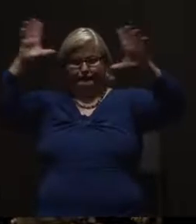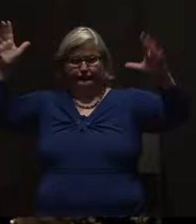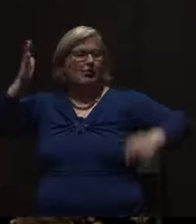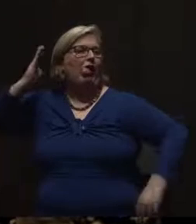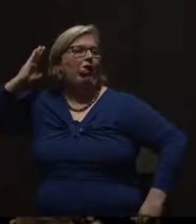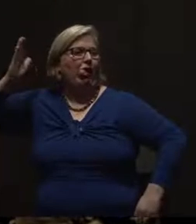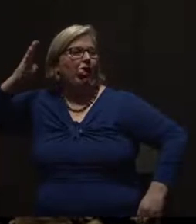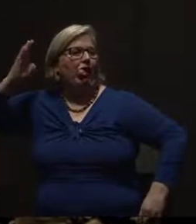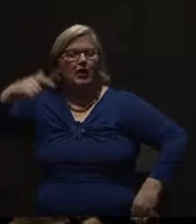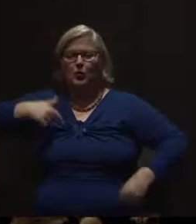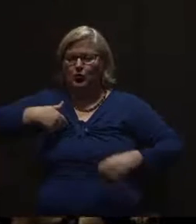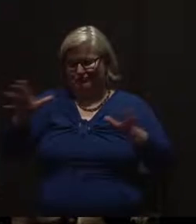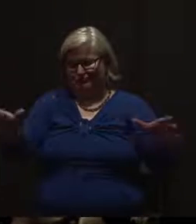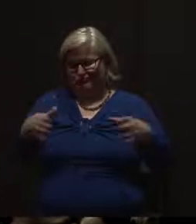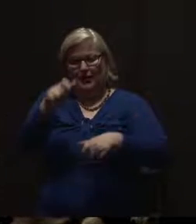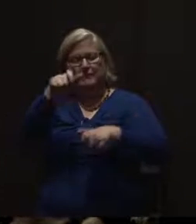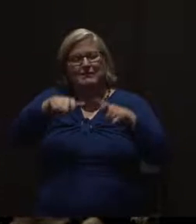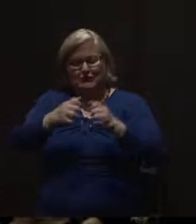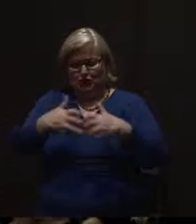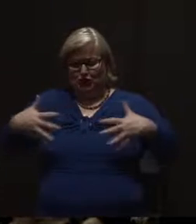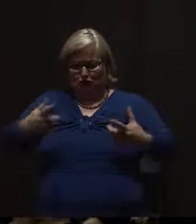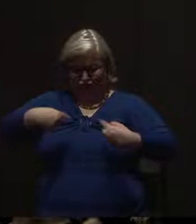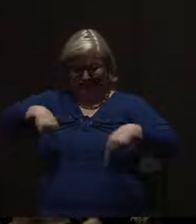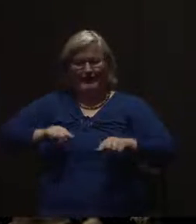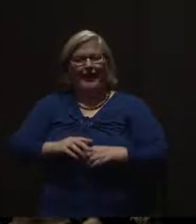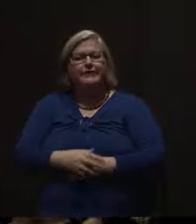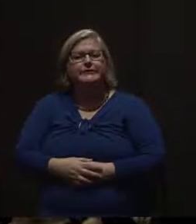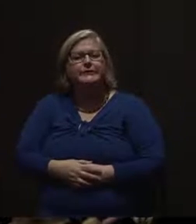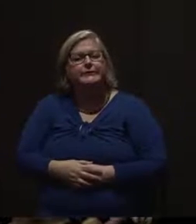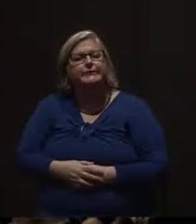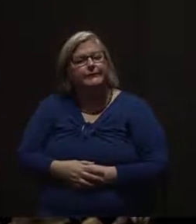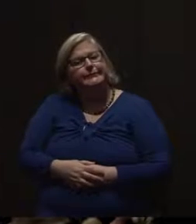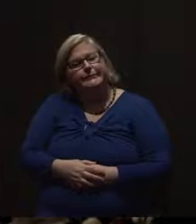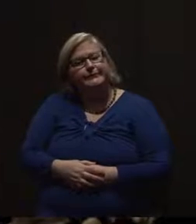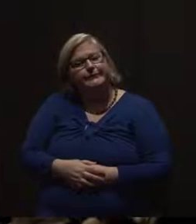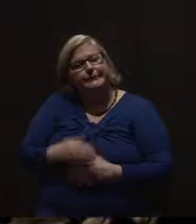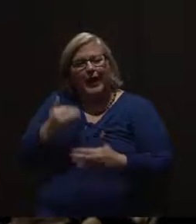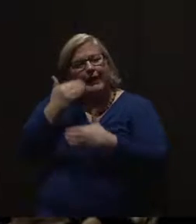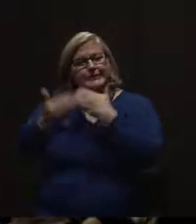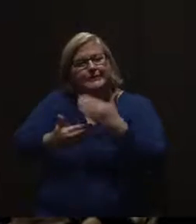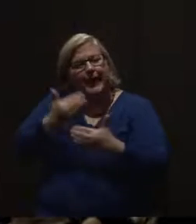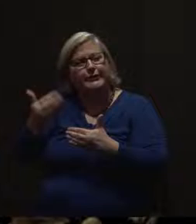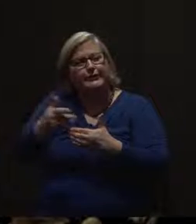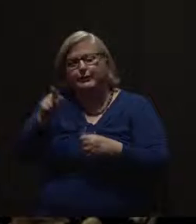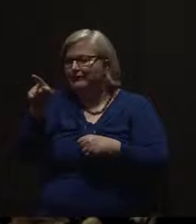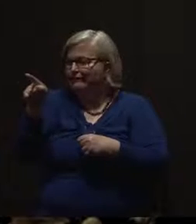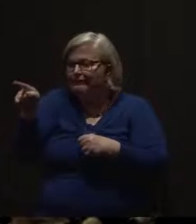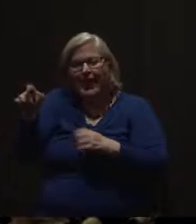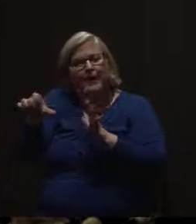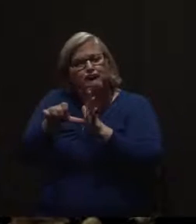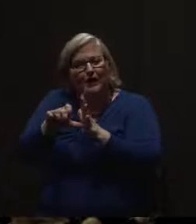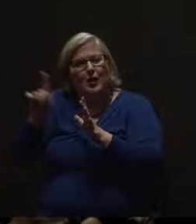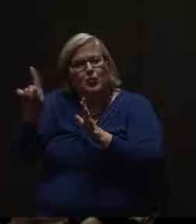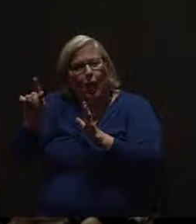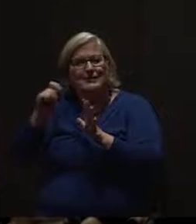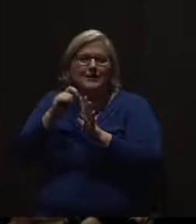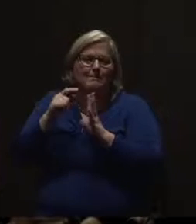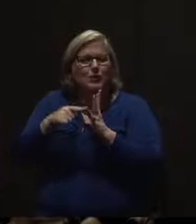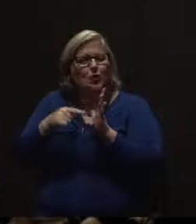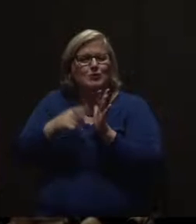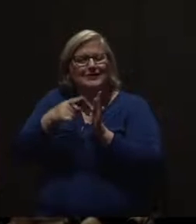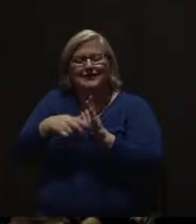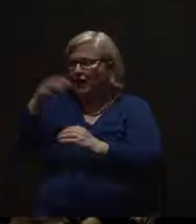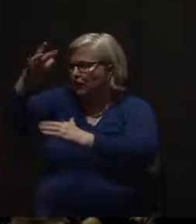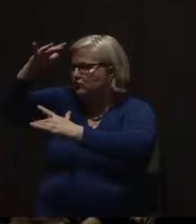the screwed up people who disagree with us. Because I will explain to you what makes them tick. Because I am able to